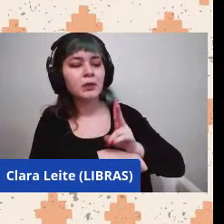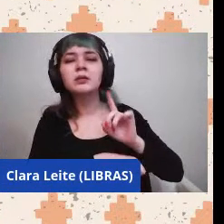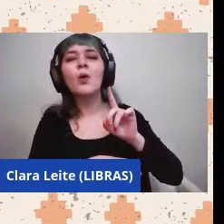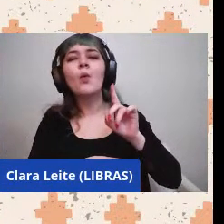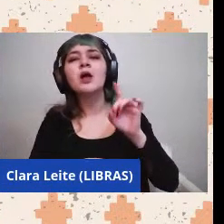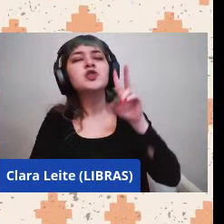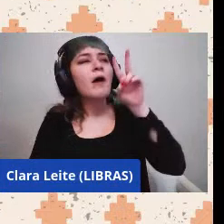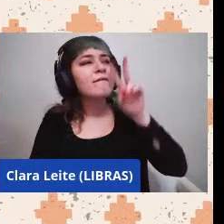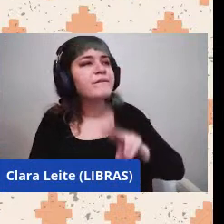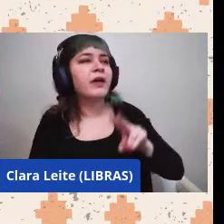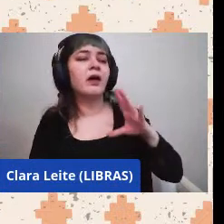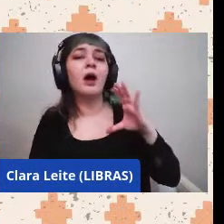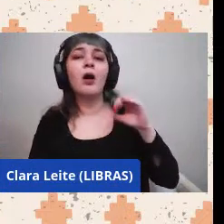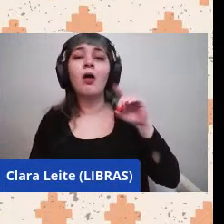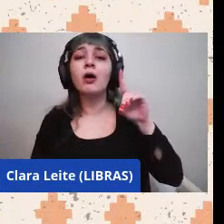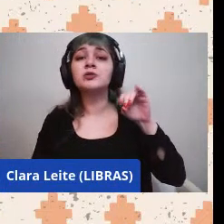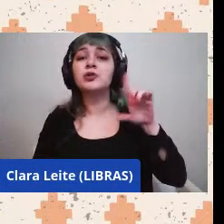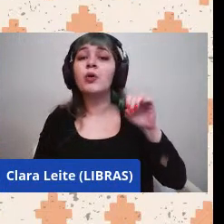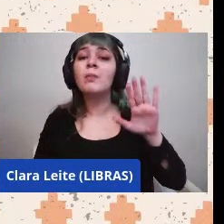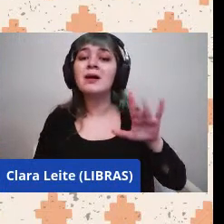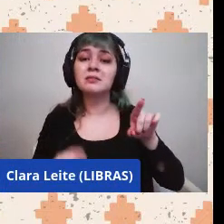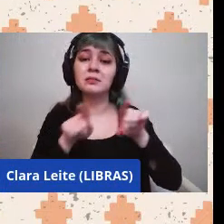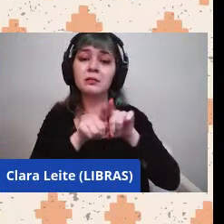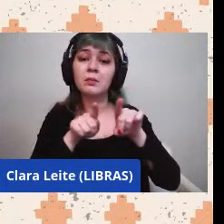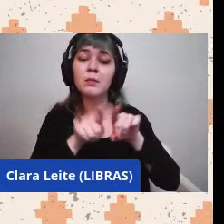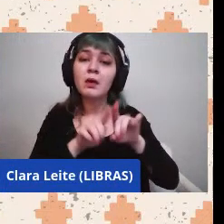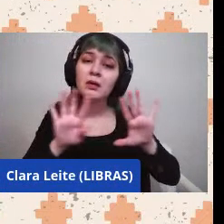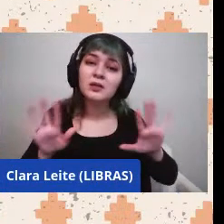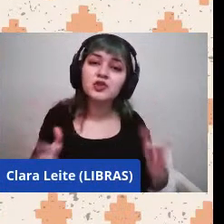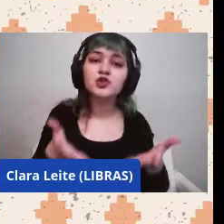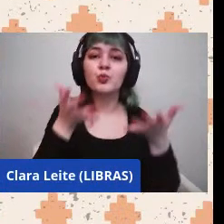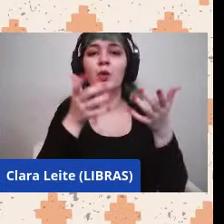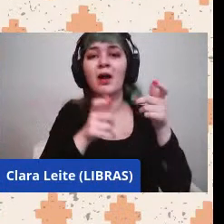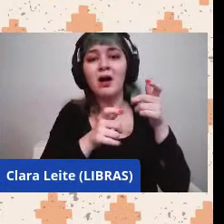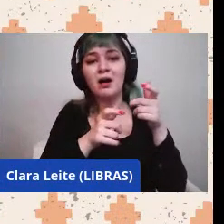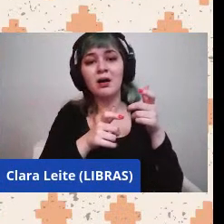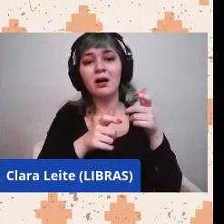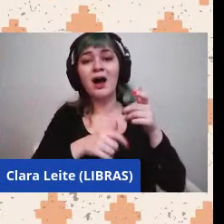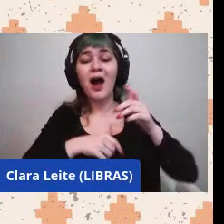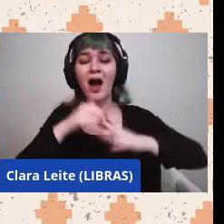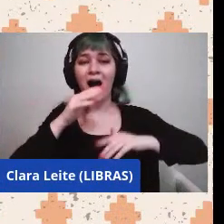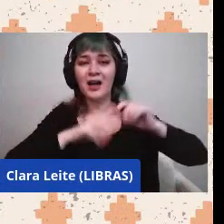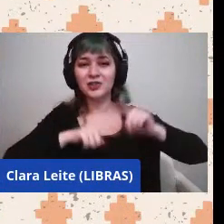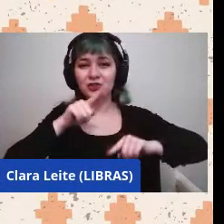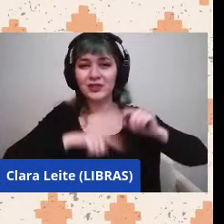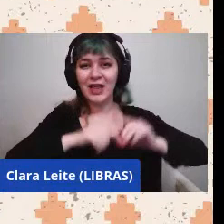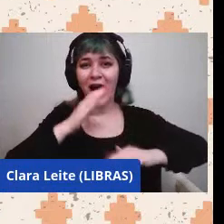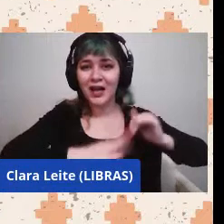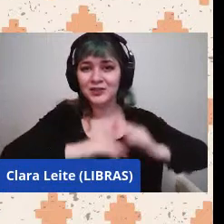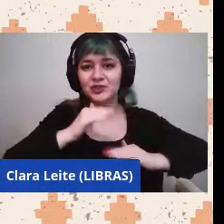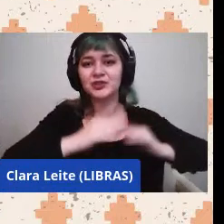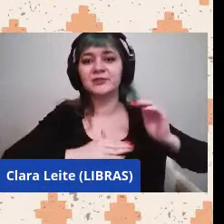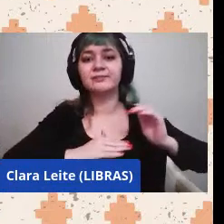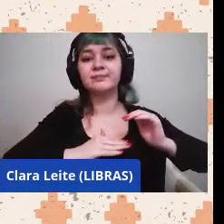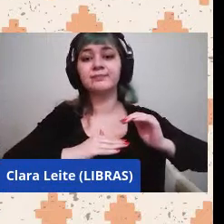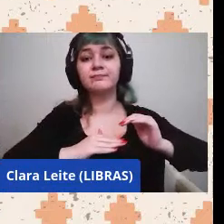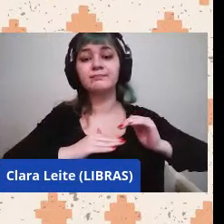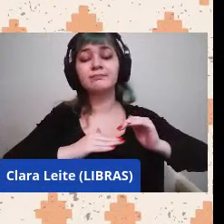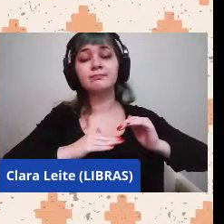the code, but also in stimulating the kinds of activities that